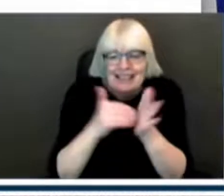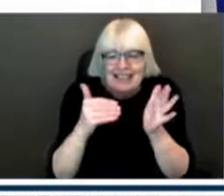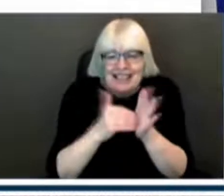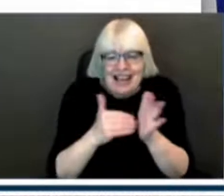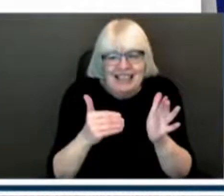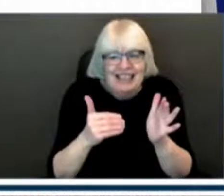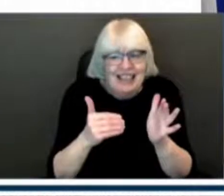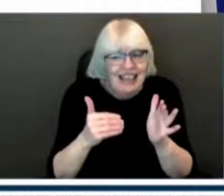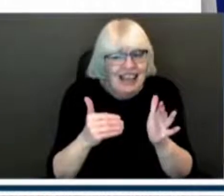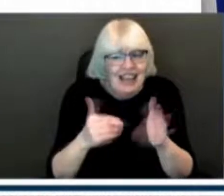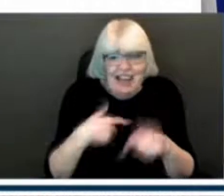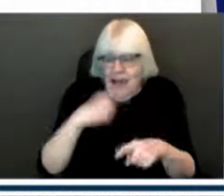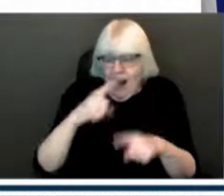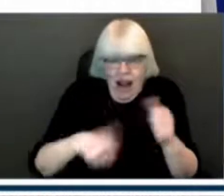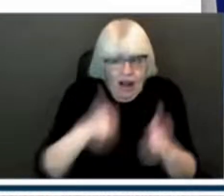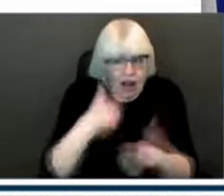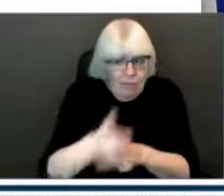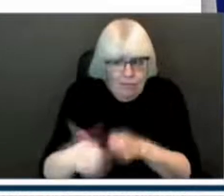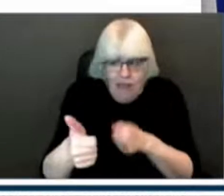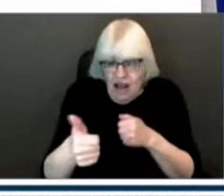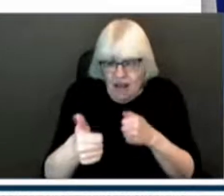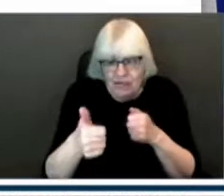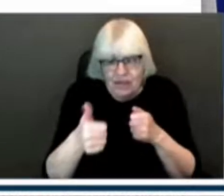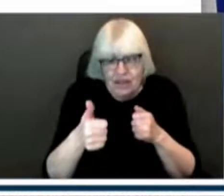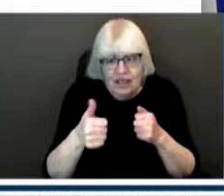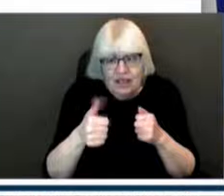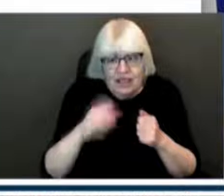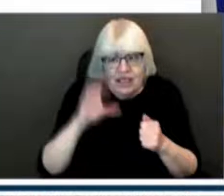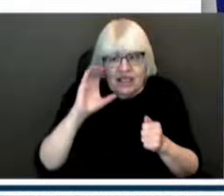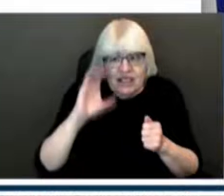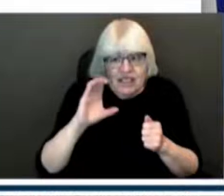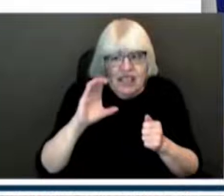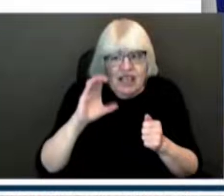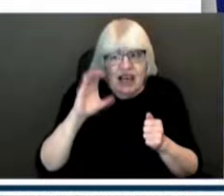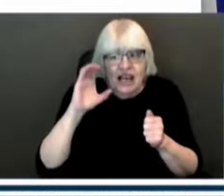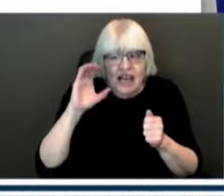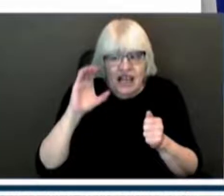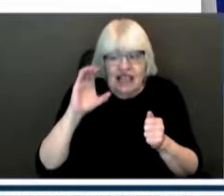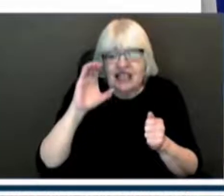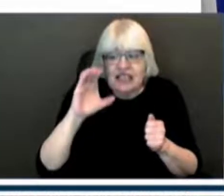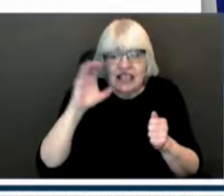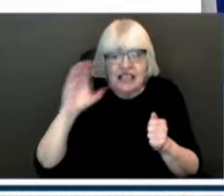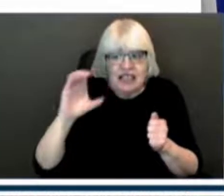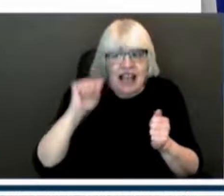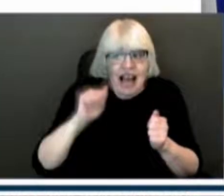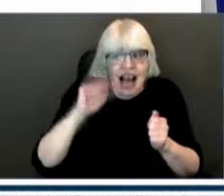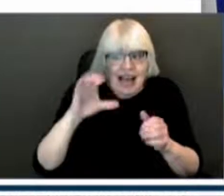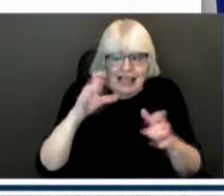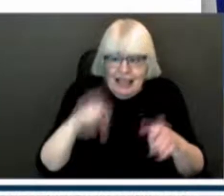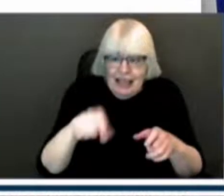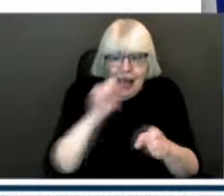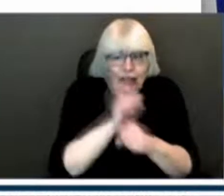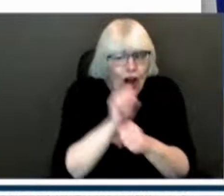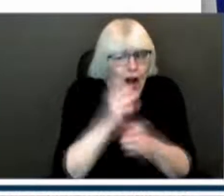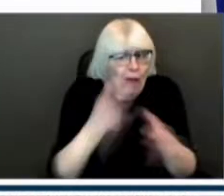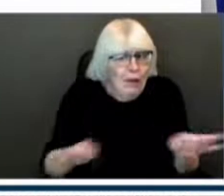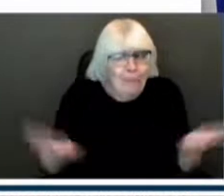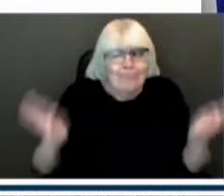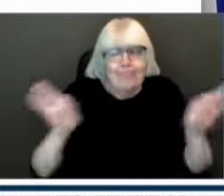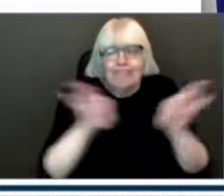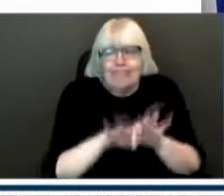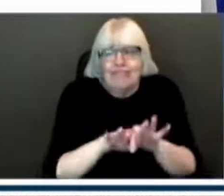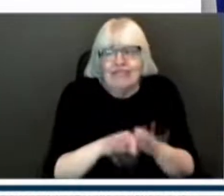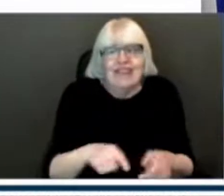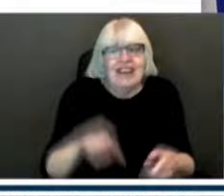of a CCA, listen to Bruce Guthrow's song, What Makes a Hero. Watch the video. It's one of